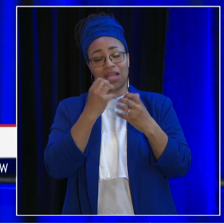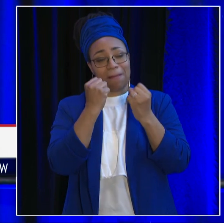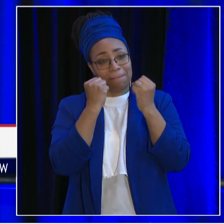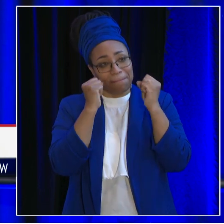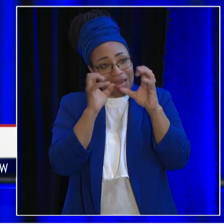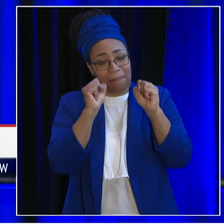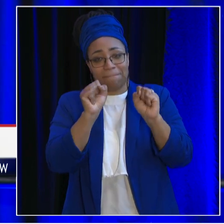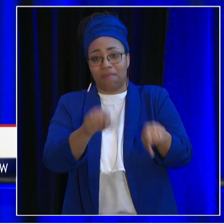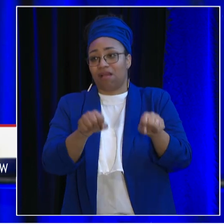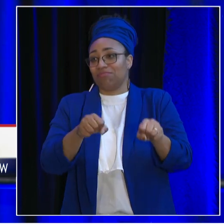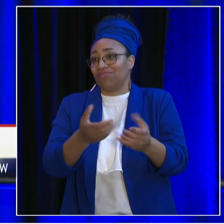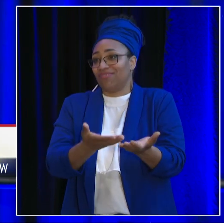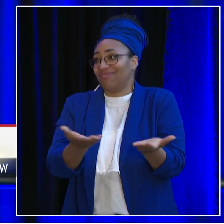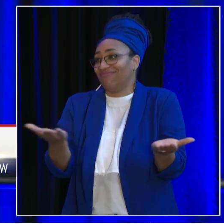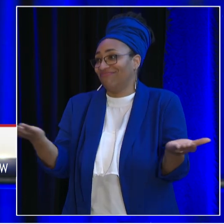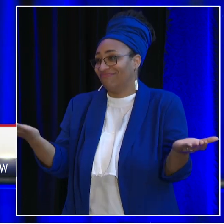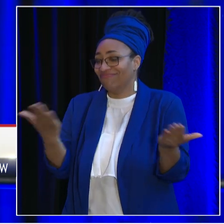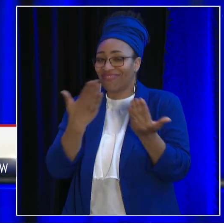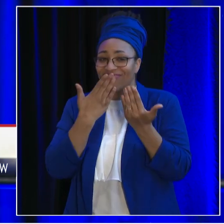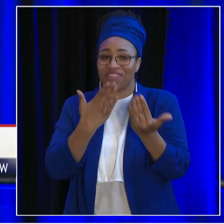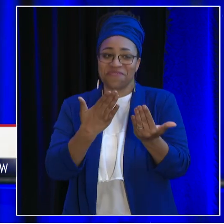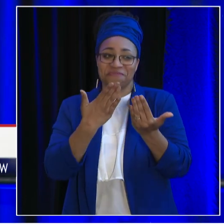here.